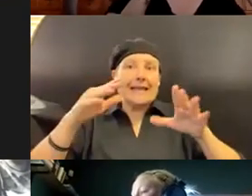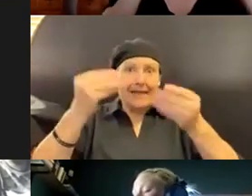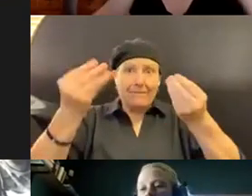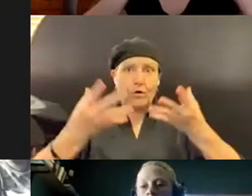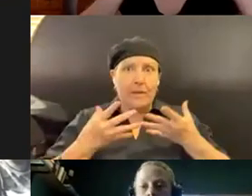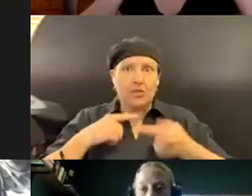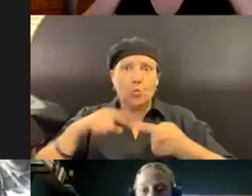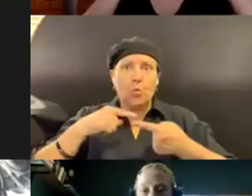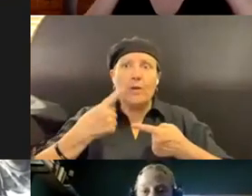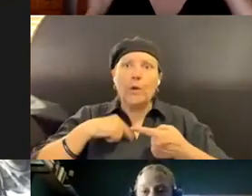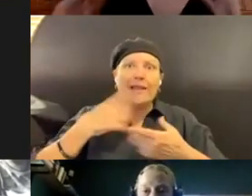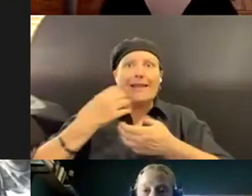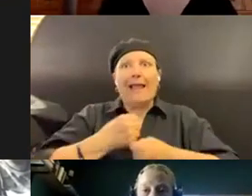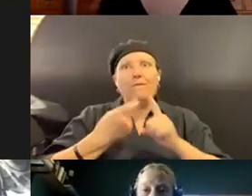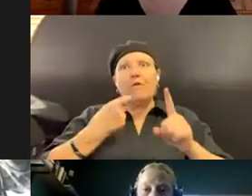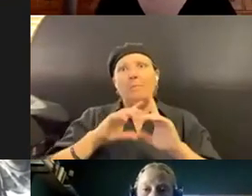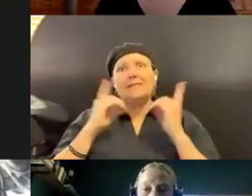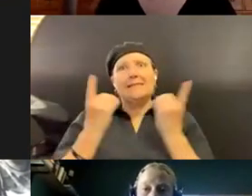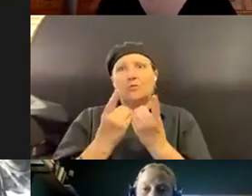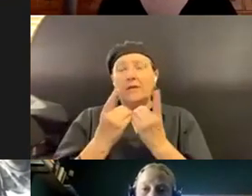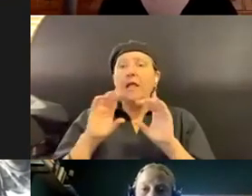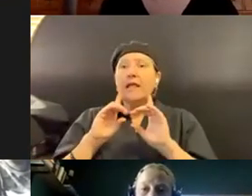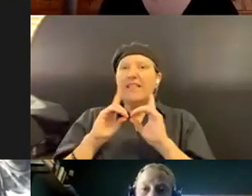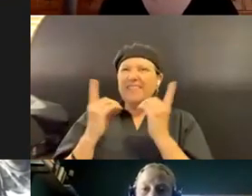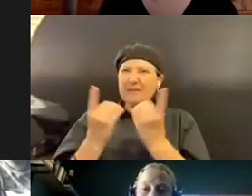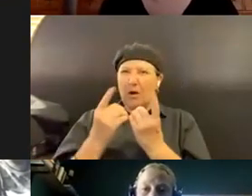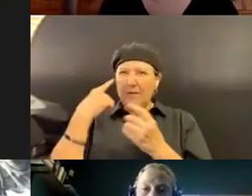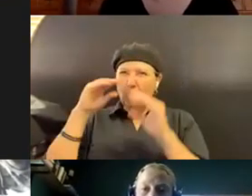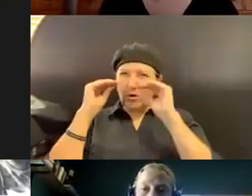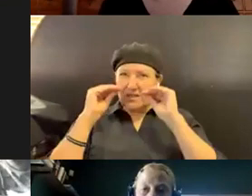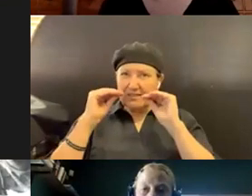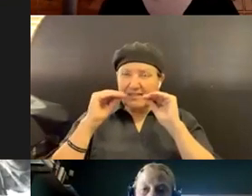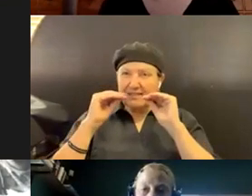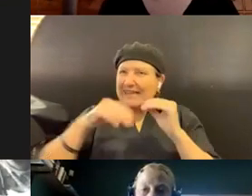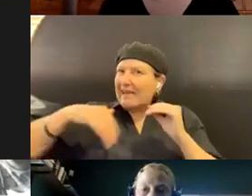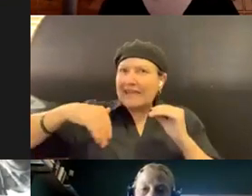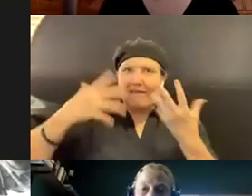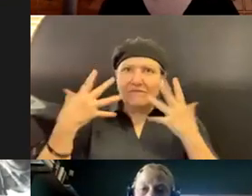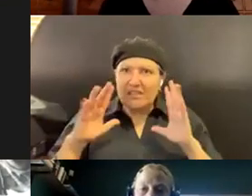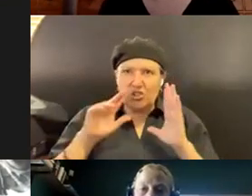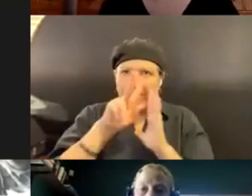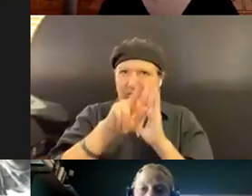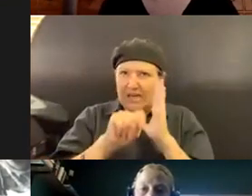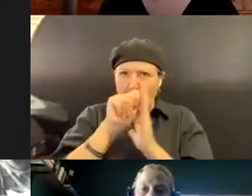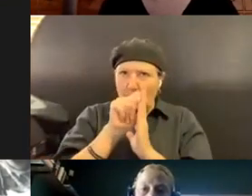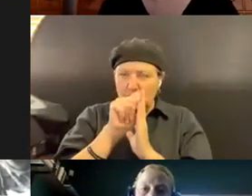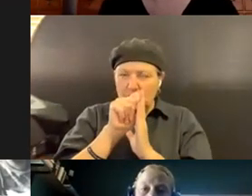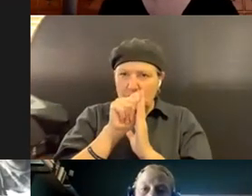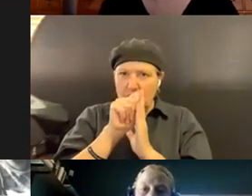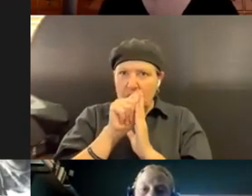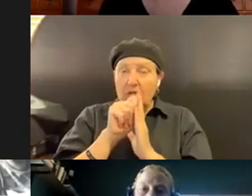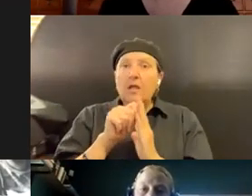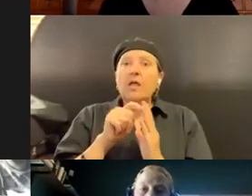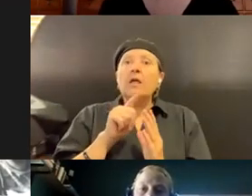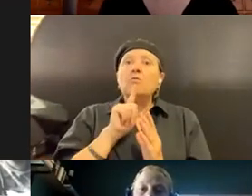still from the Department of Instruction. They're finalizing those lessons, those videos. And they're really just videos about how to